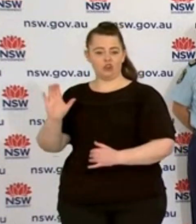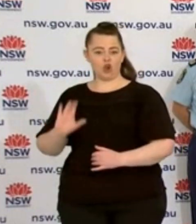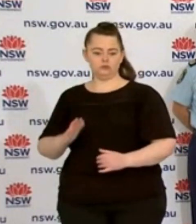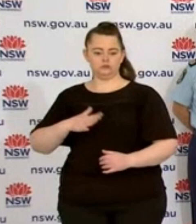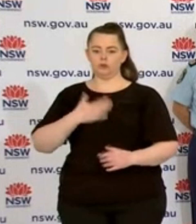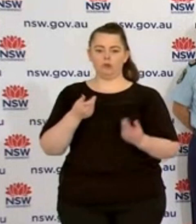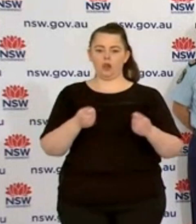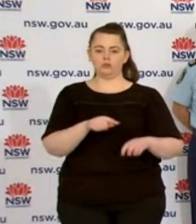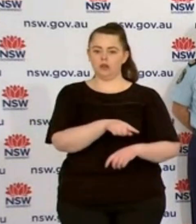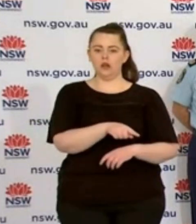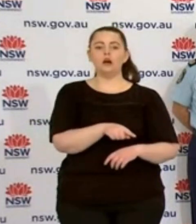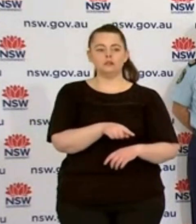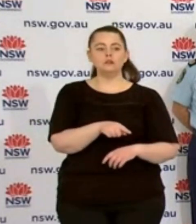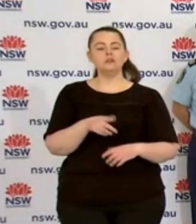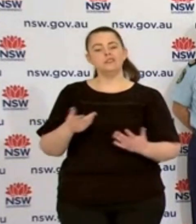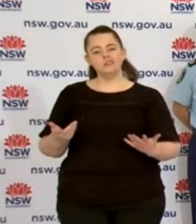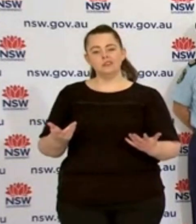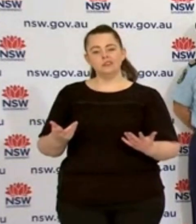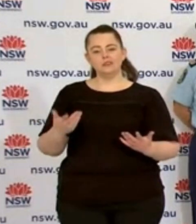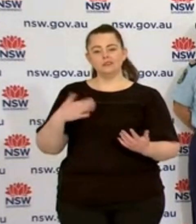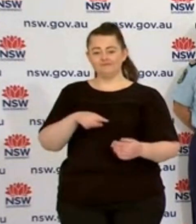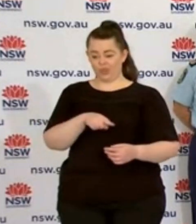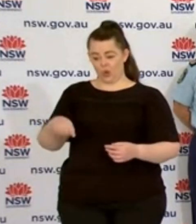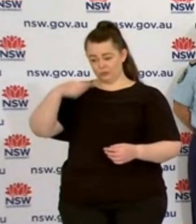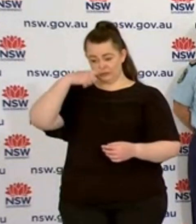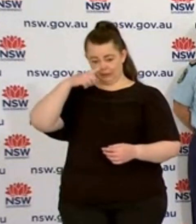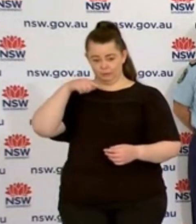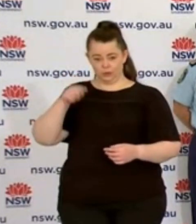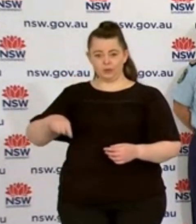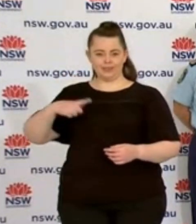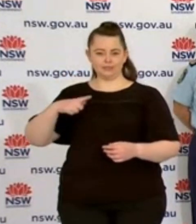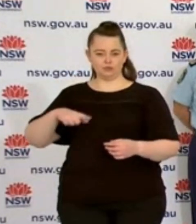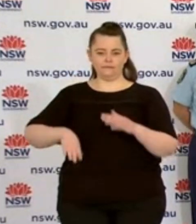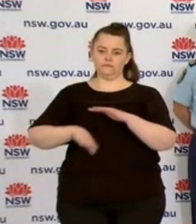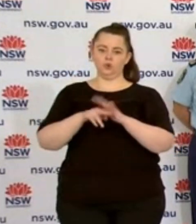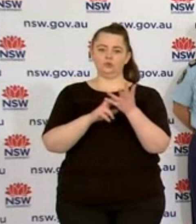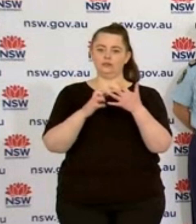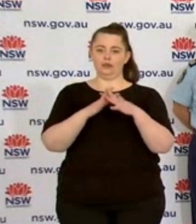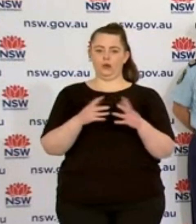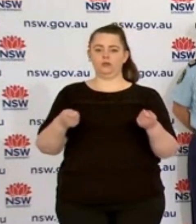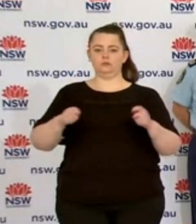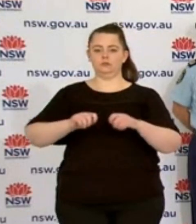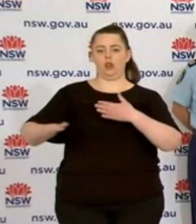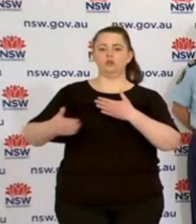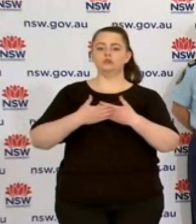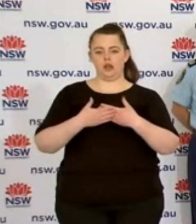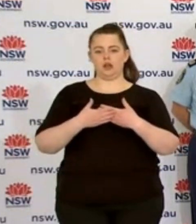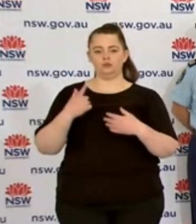and given the state's in total lockdown, that again provides us protection, and that's part of the rationale for why we did that as